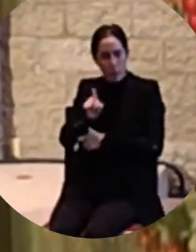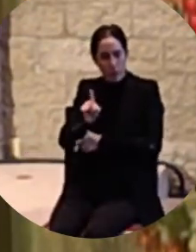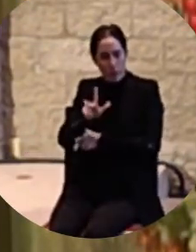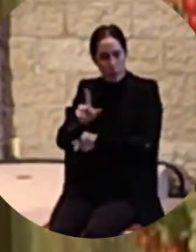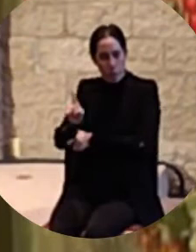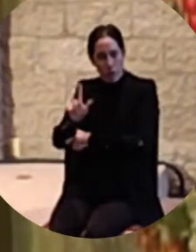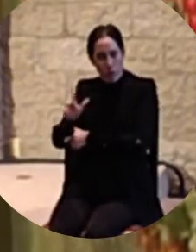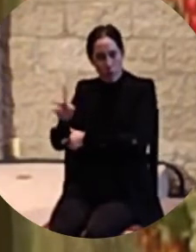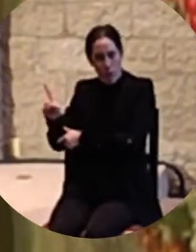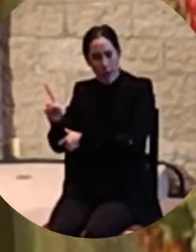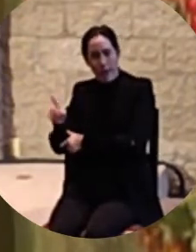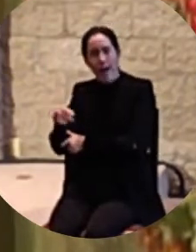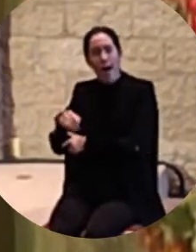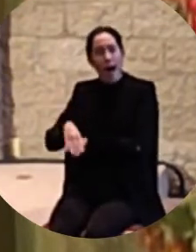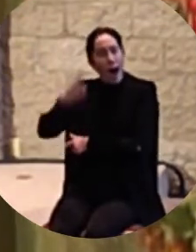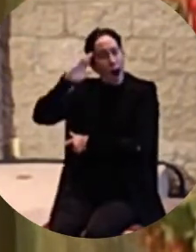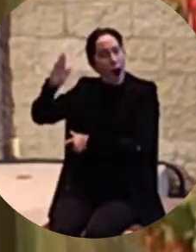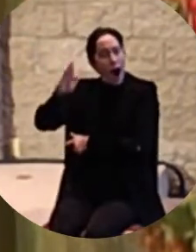Hi Unity,